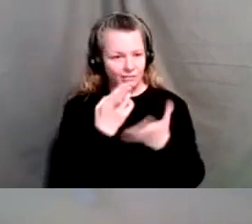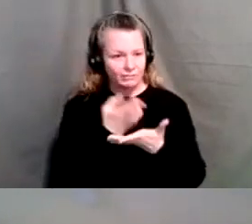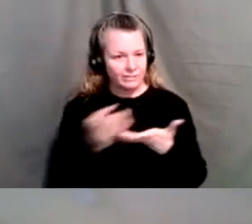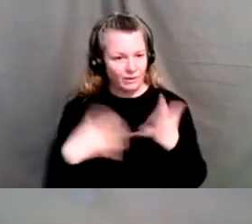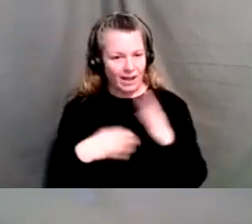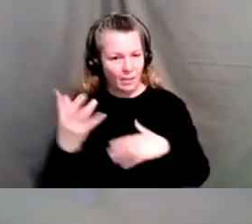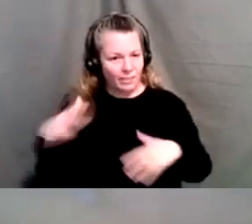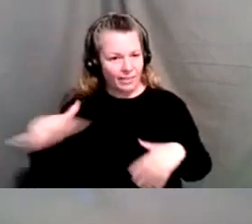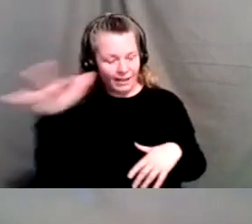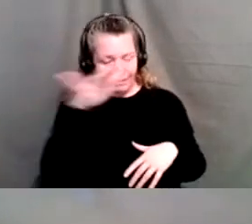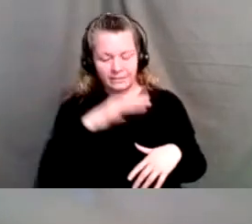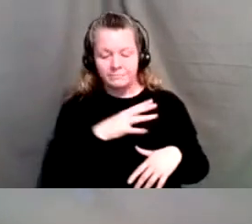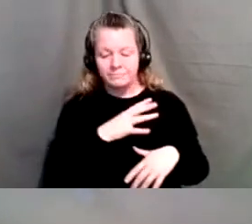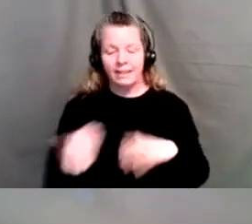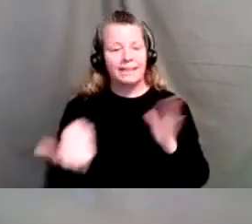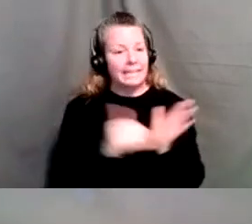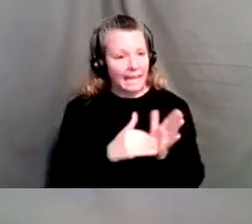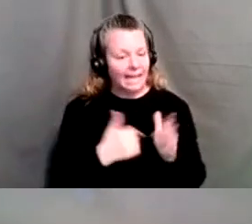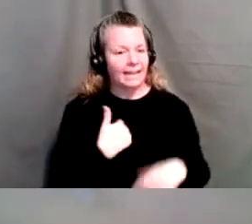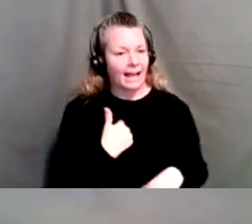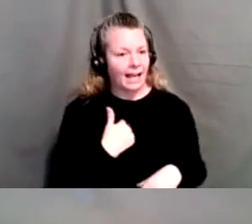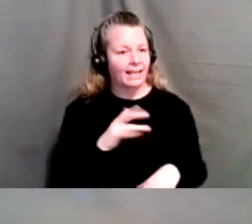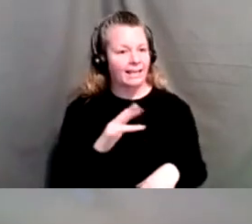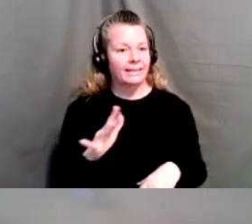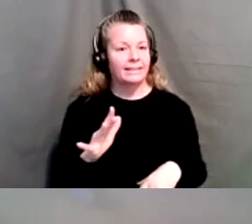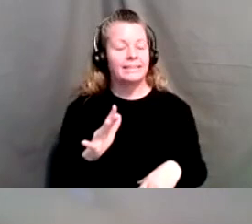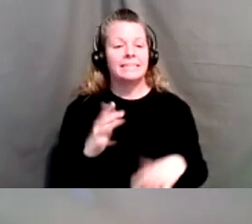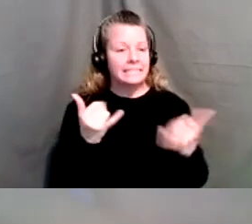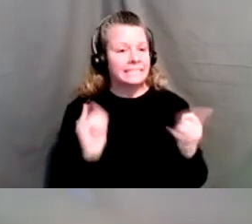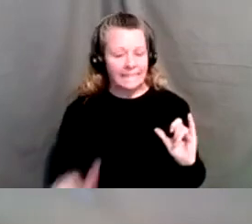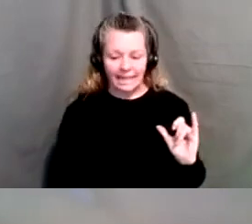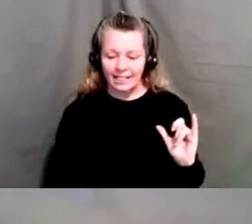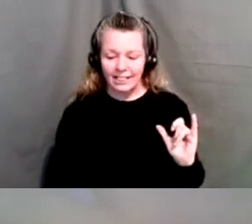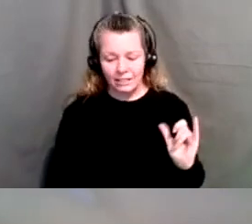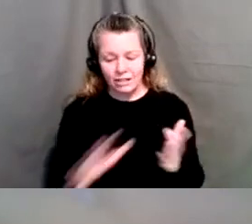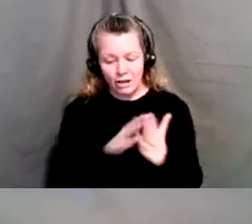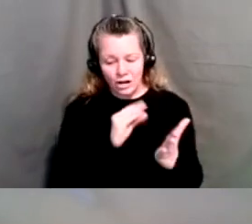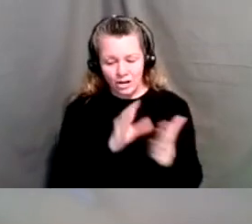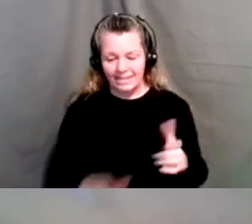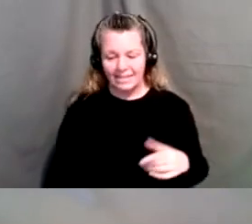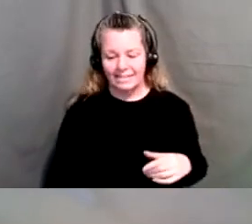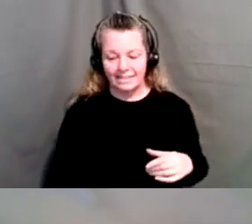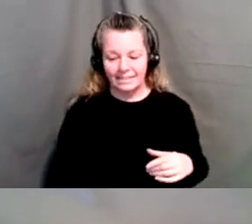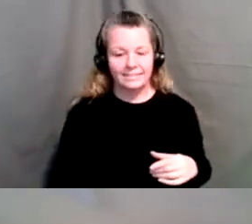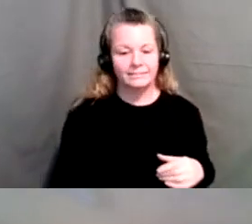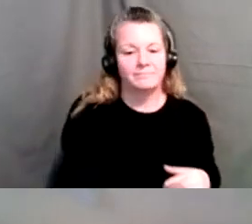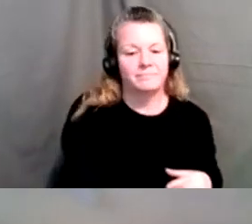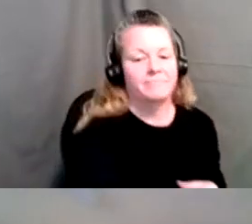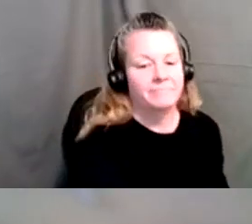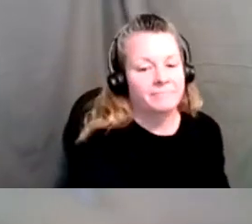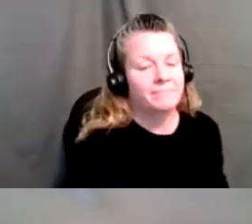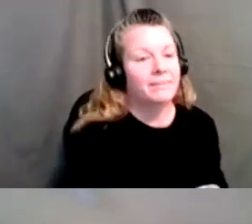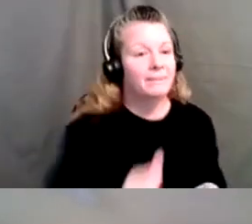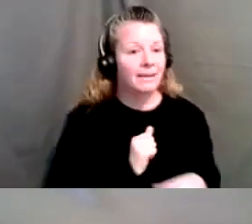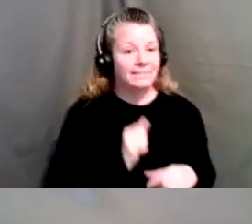there. And again, I'm still learning myself. And that's where I